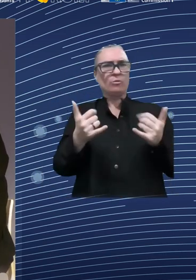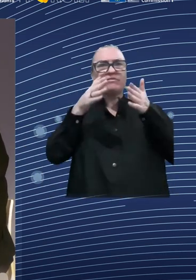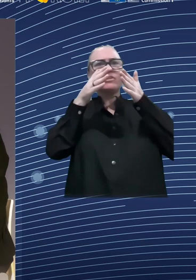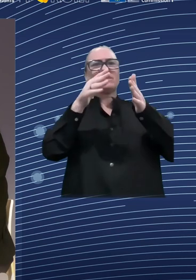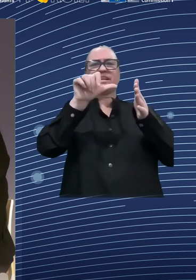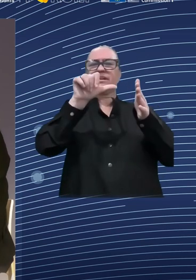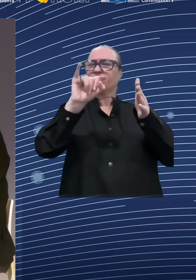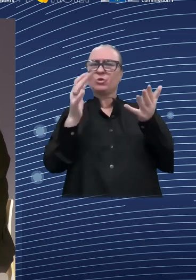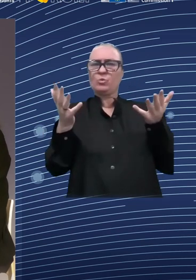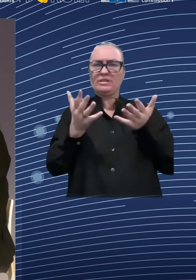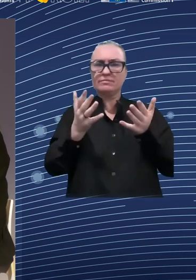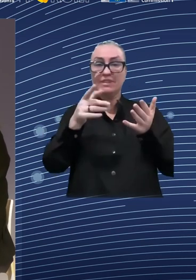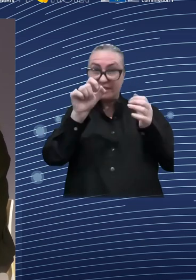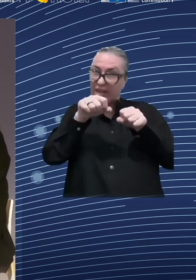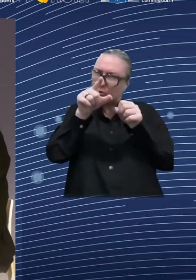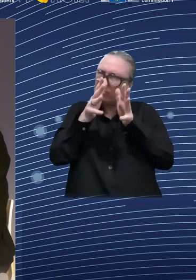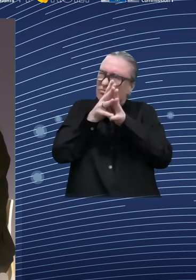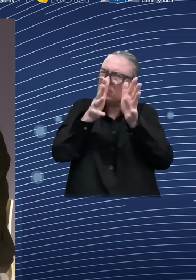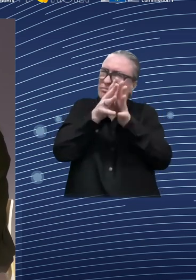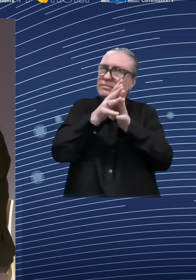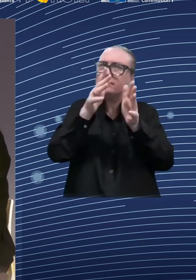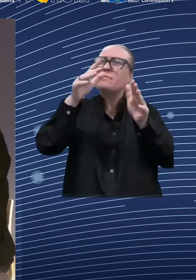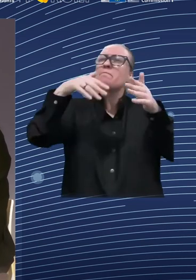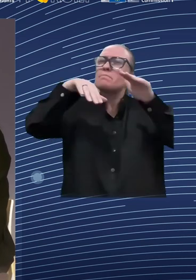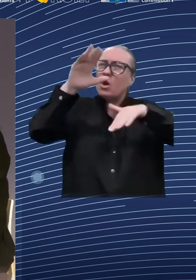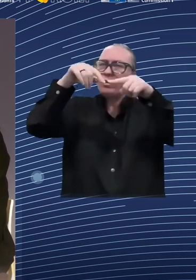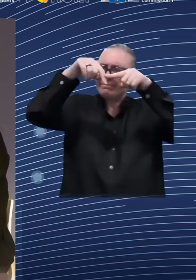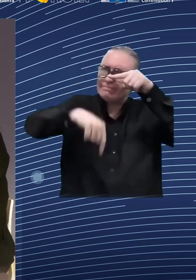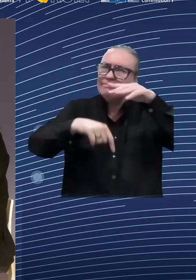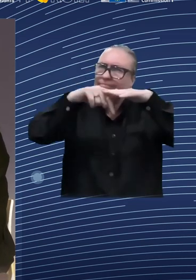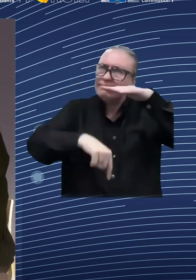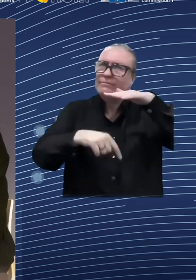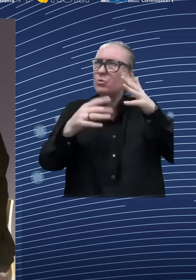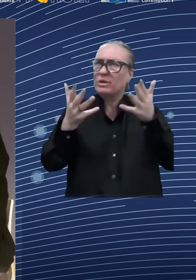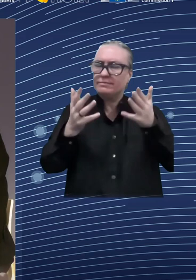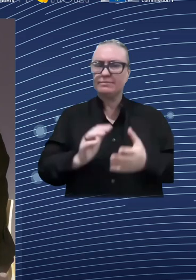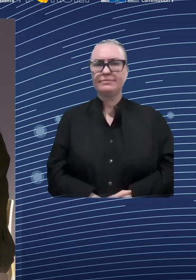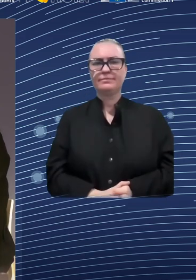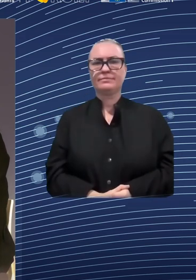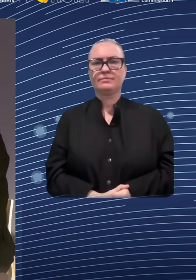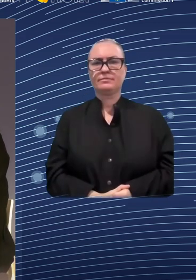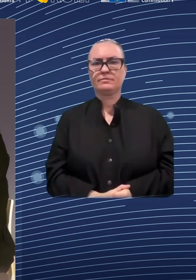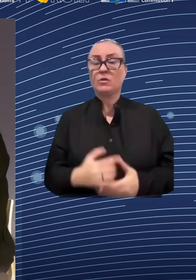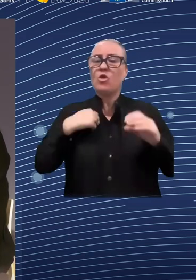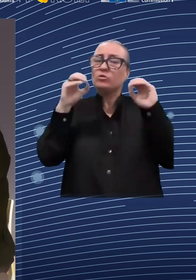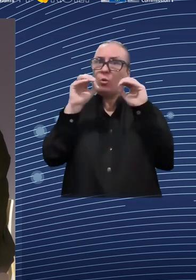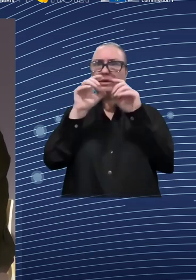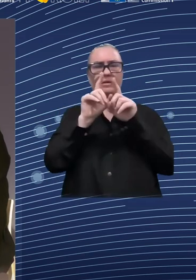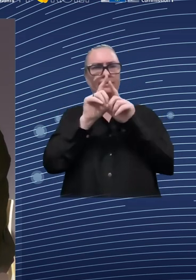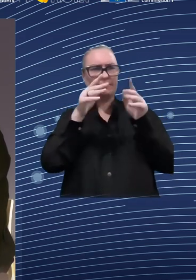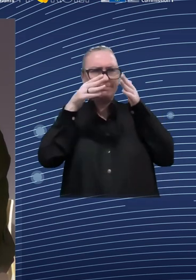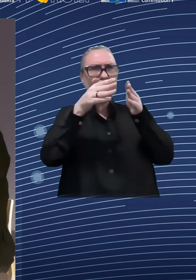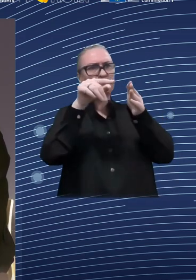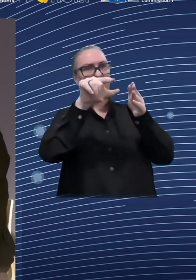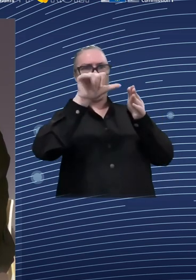of these jobs at task level. So it might come or not, but we are not putting